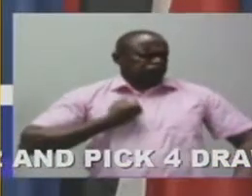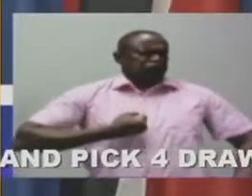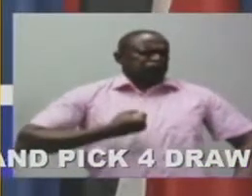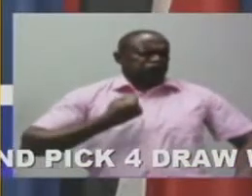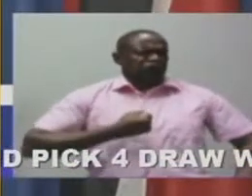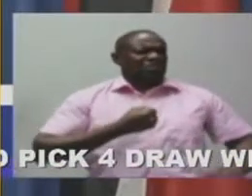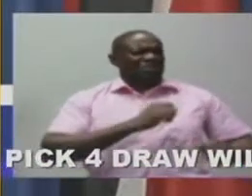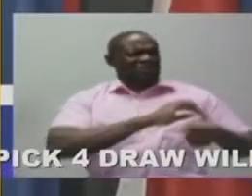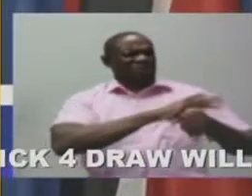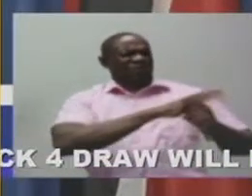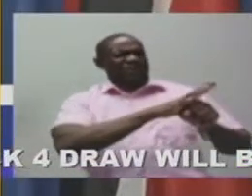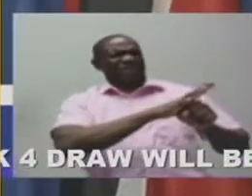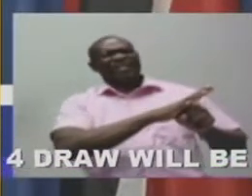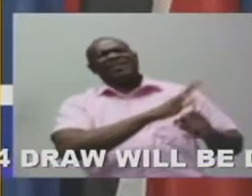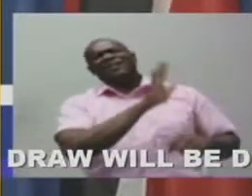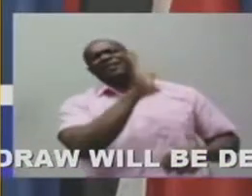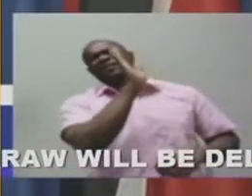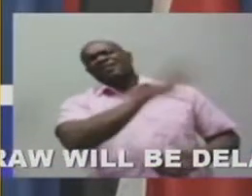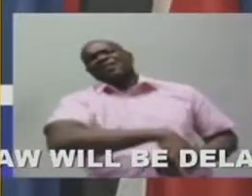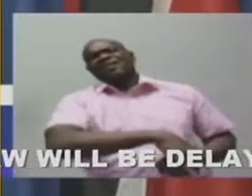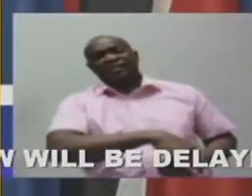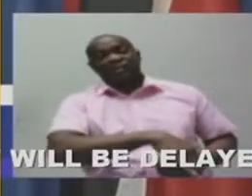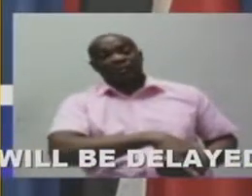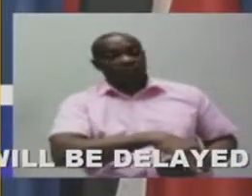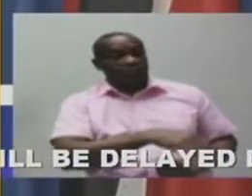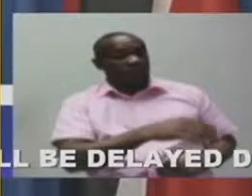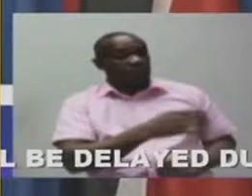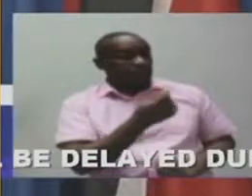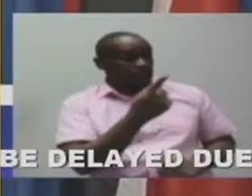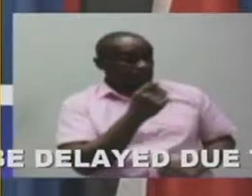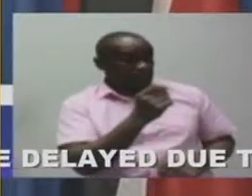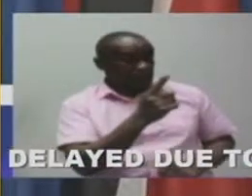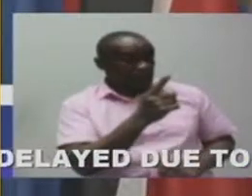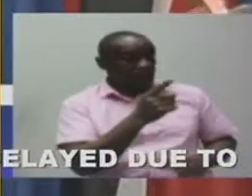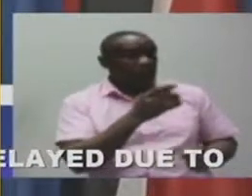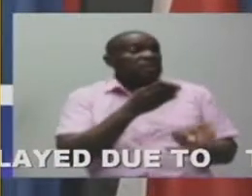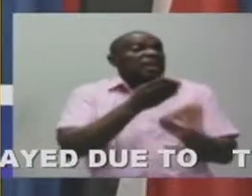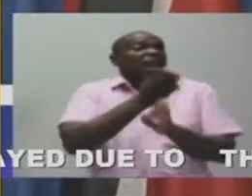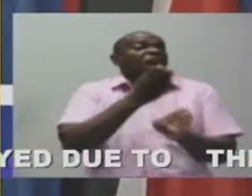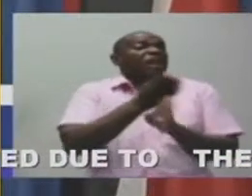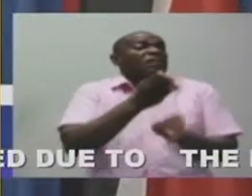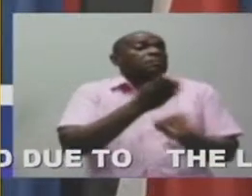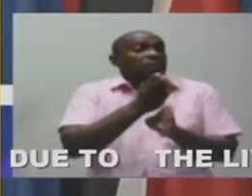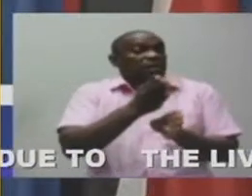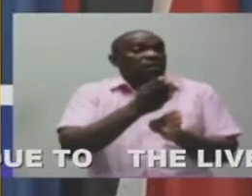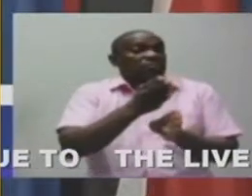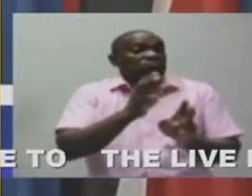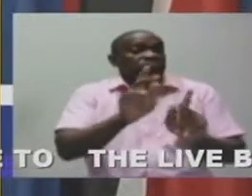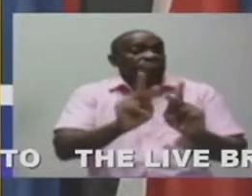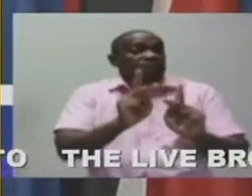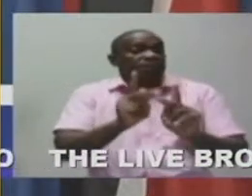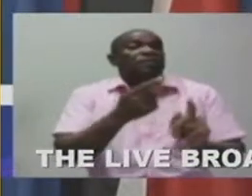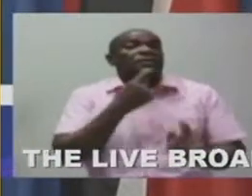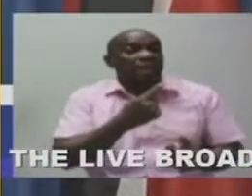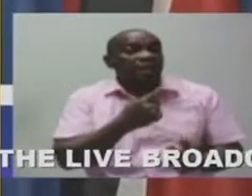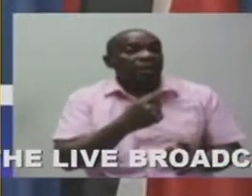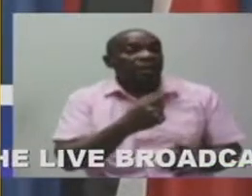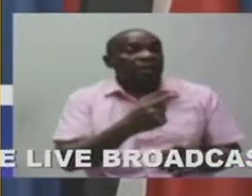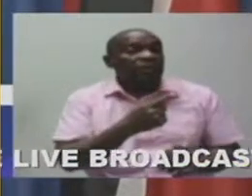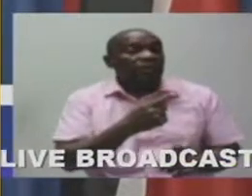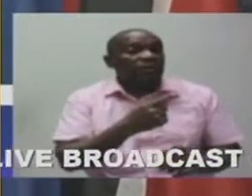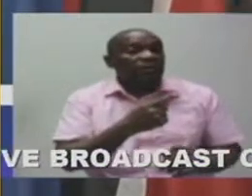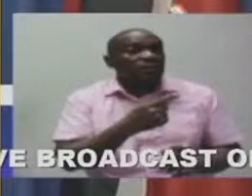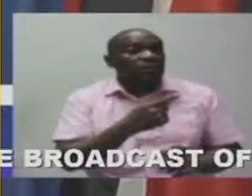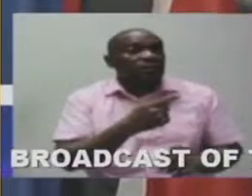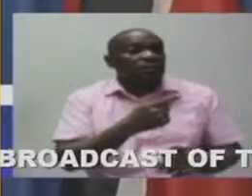take it from me, the experts have said, I've heard them myself saying that there's no relationship